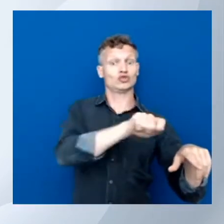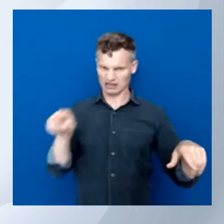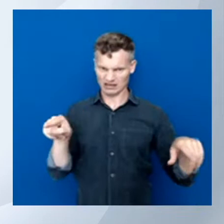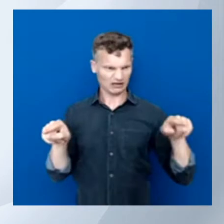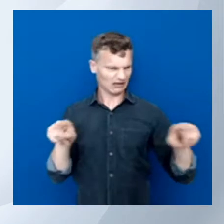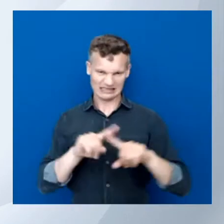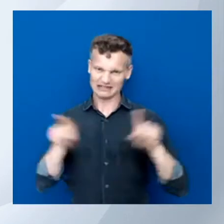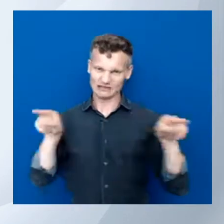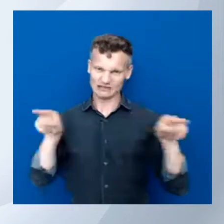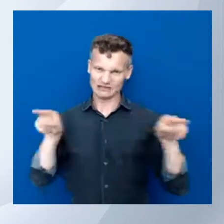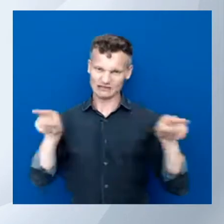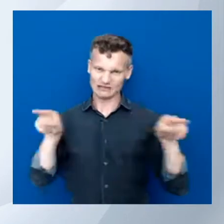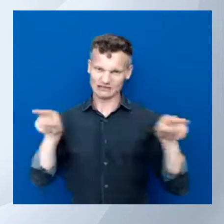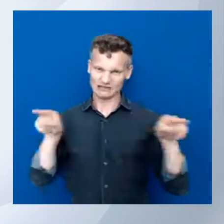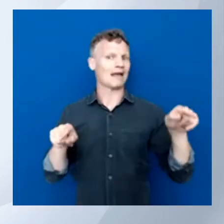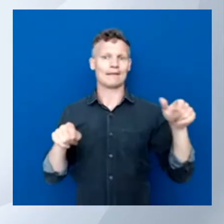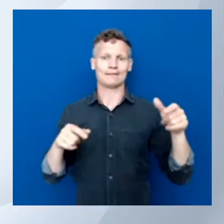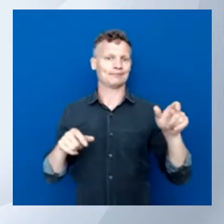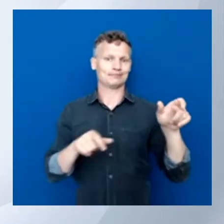your system.